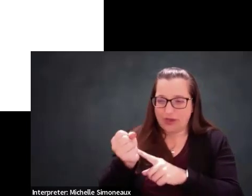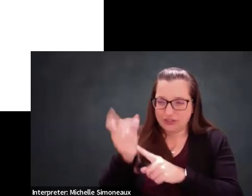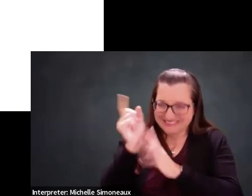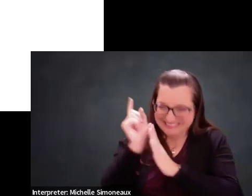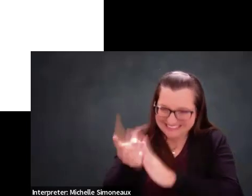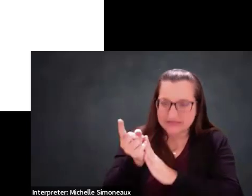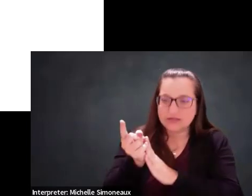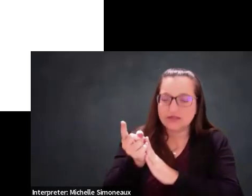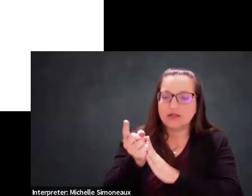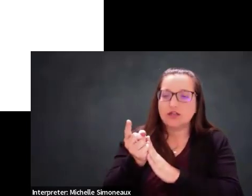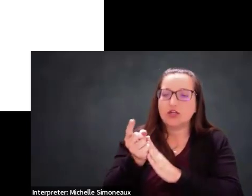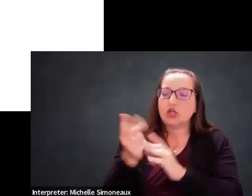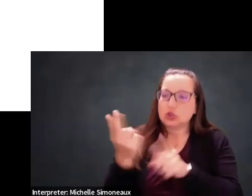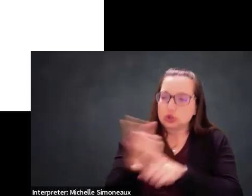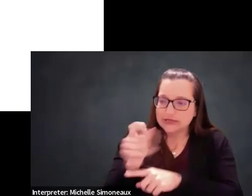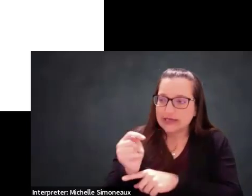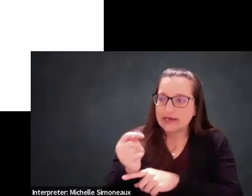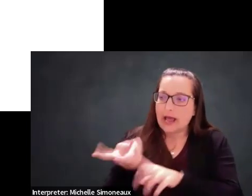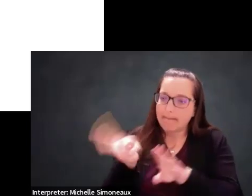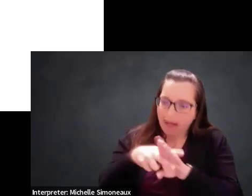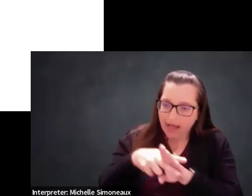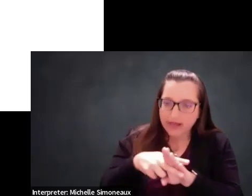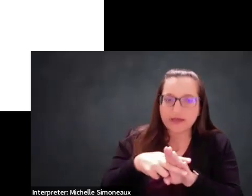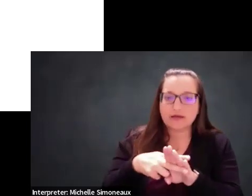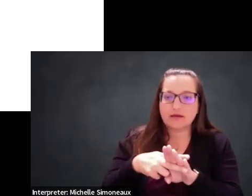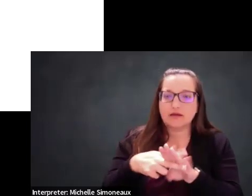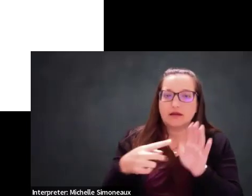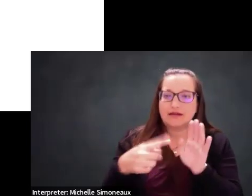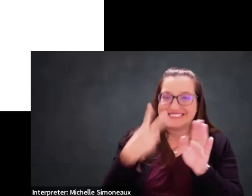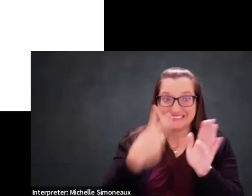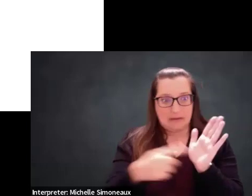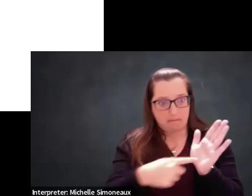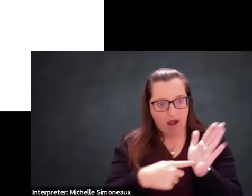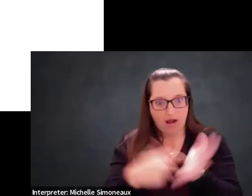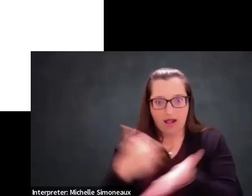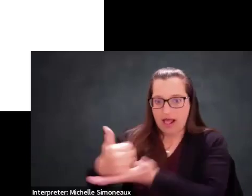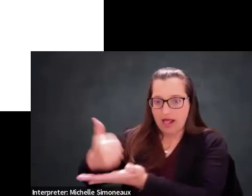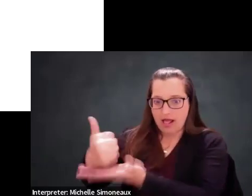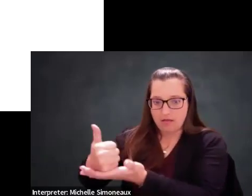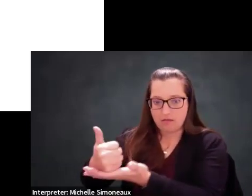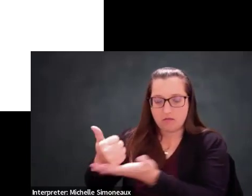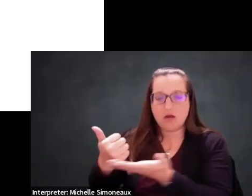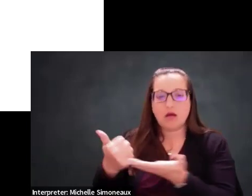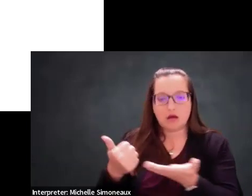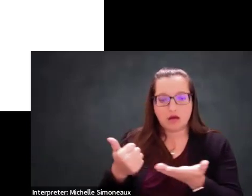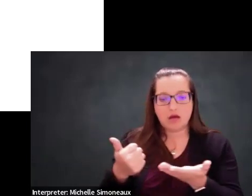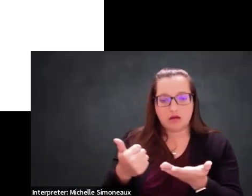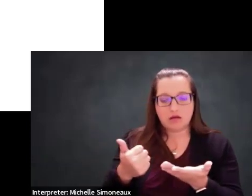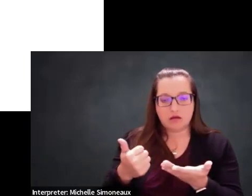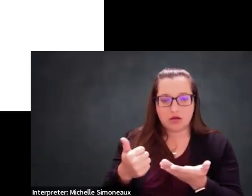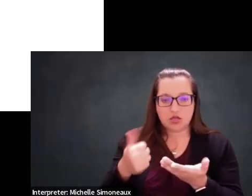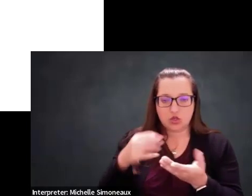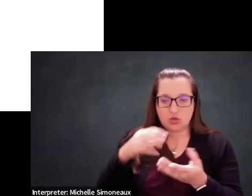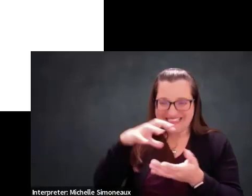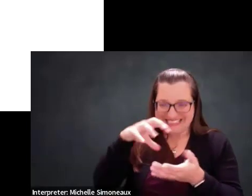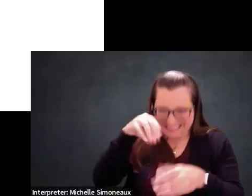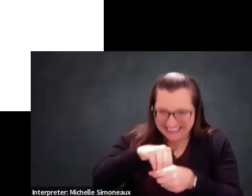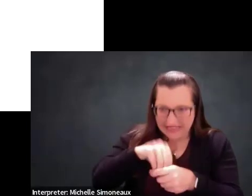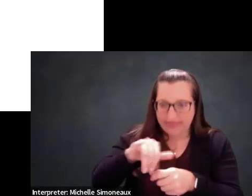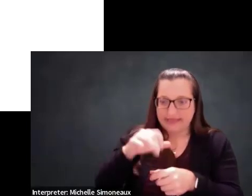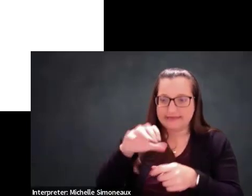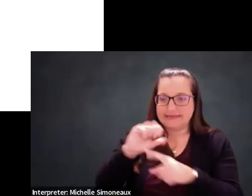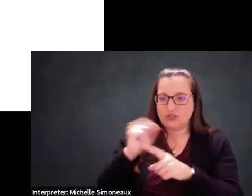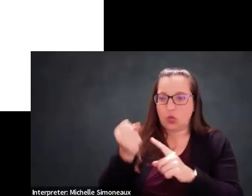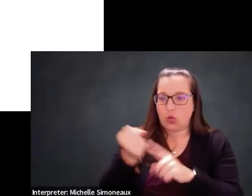and it's being modeled and then reinforced with sign. And that is, again, that language chaining where we're in a situation, and it's everything is being connected together.